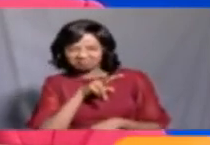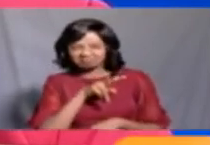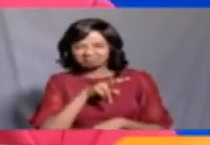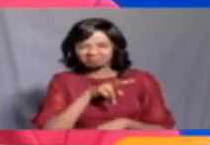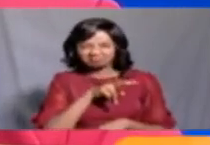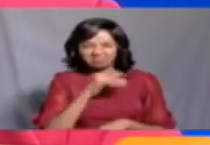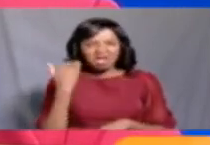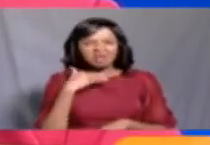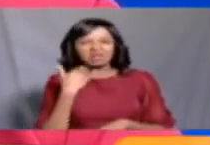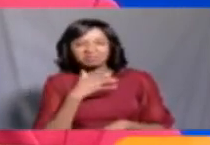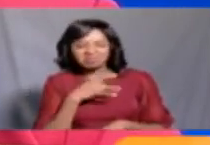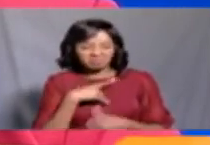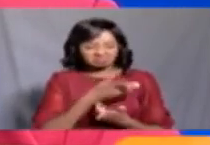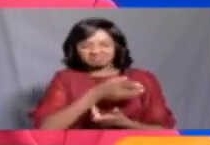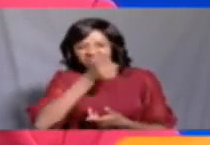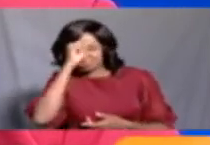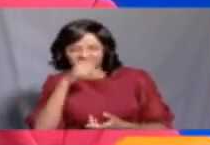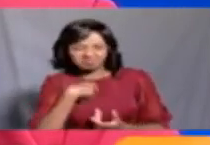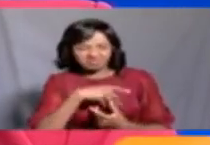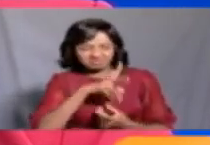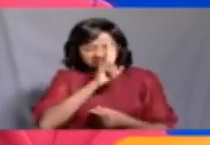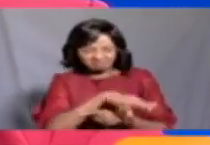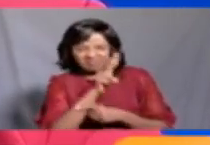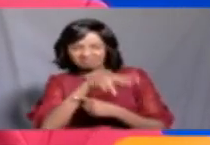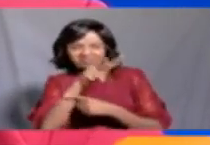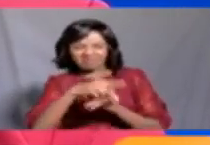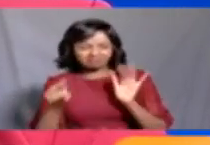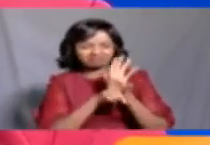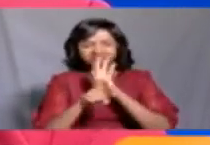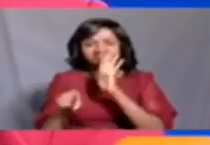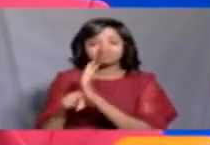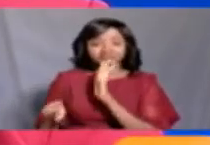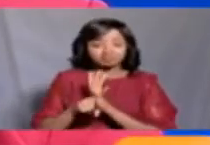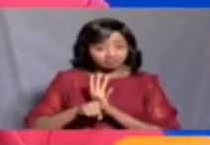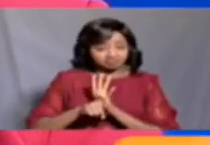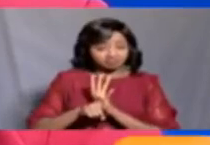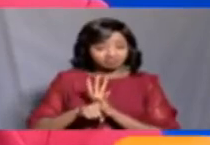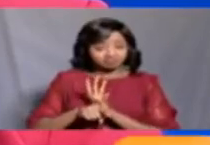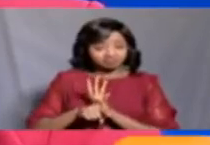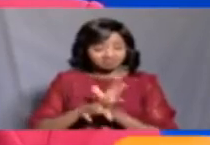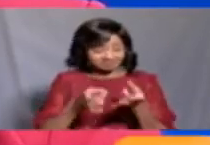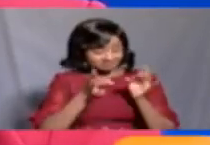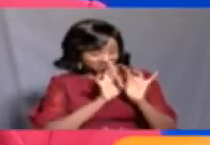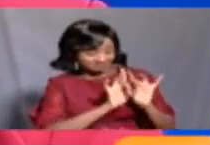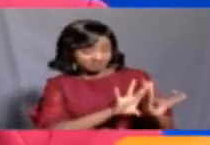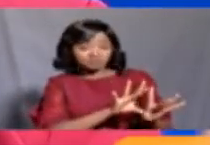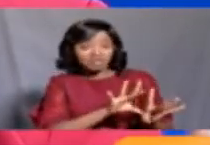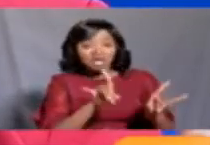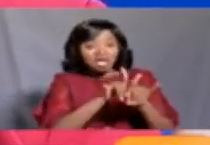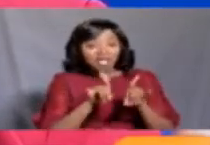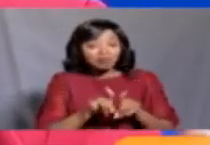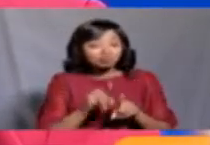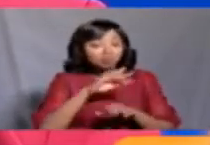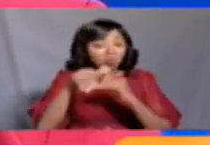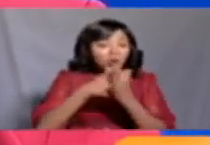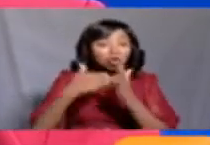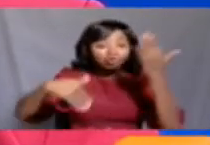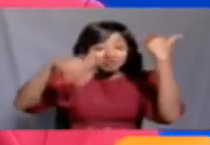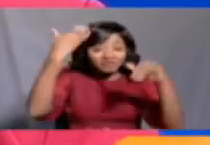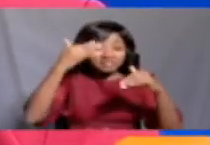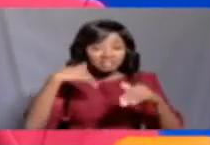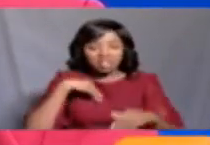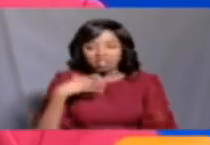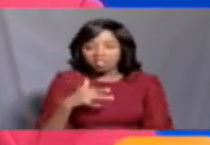hooligans. And I have been to, from the students' point of view, every university you'll find that this group